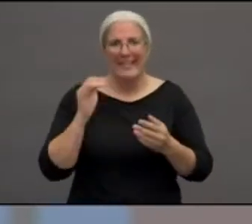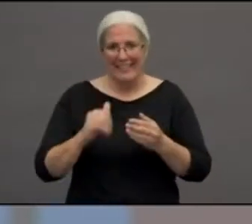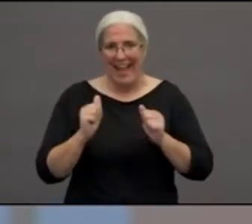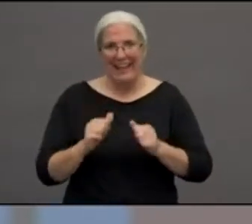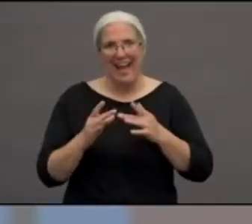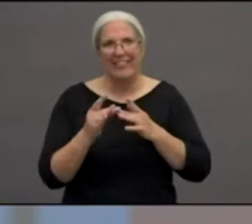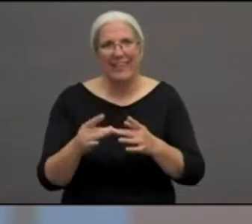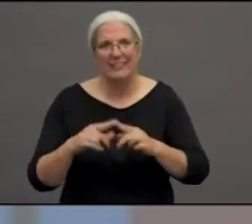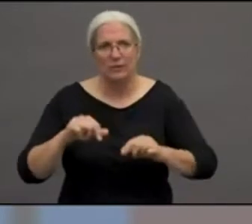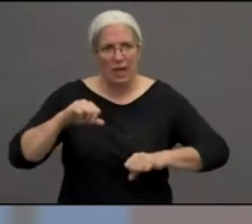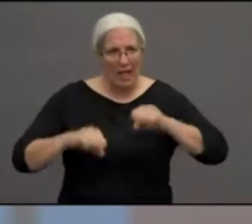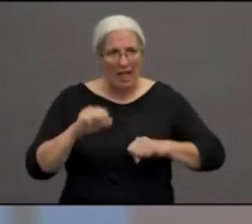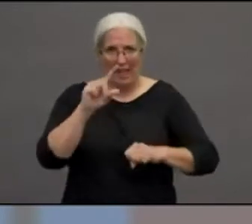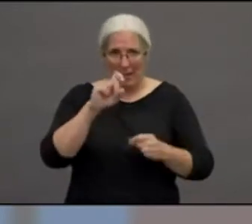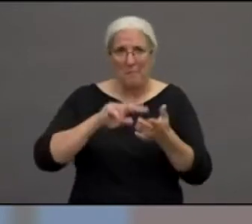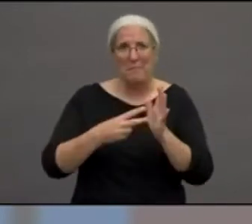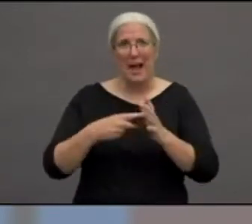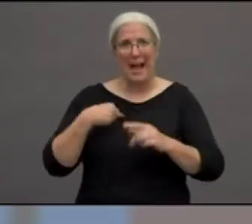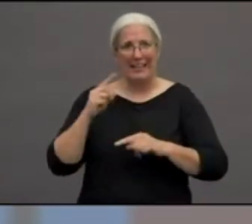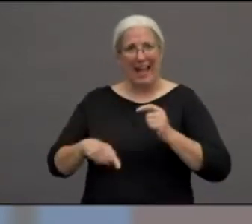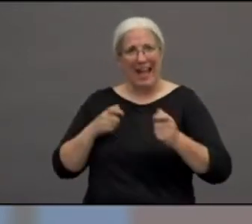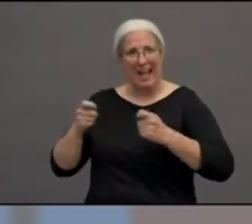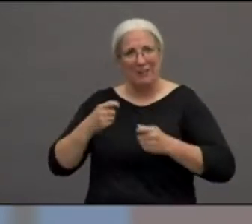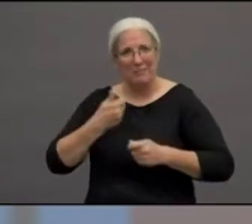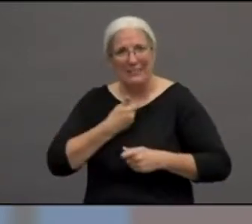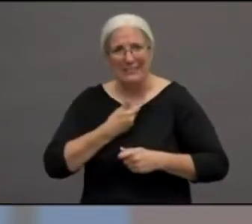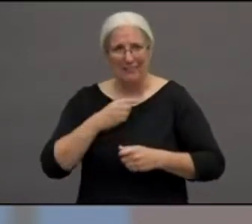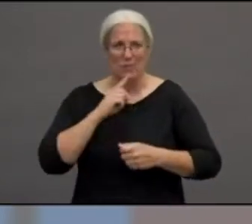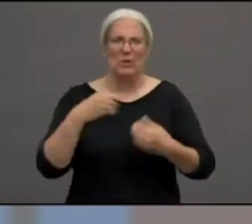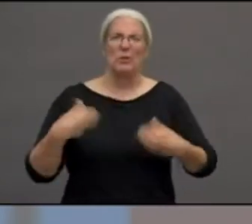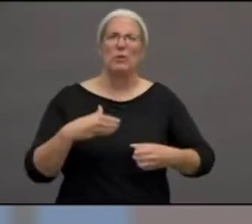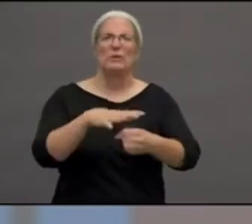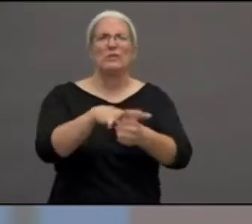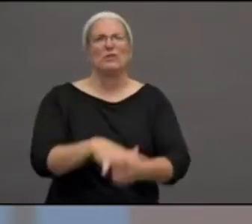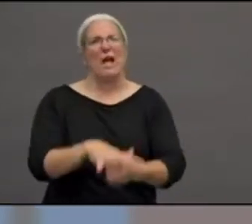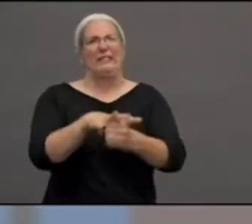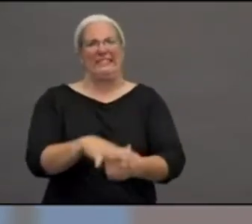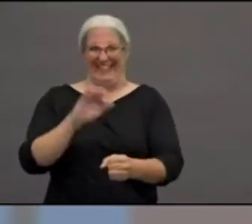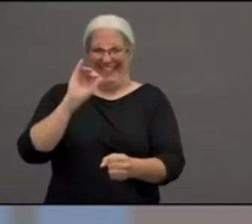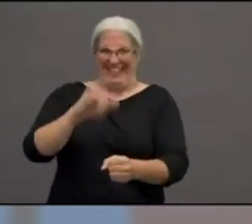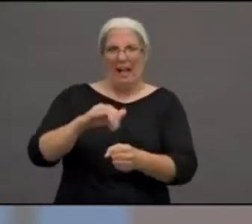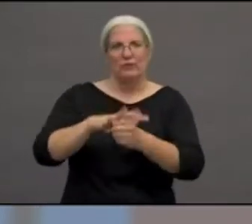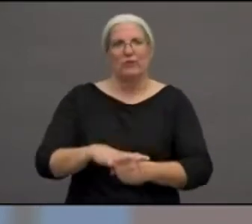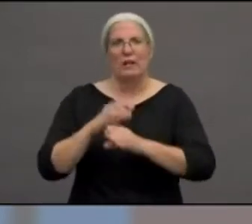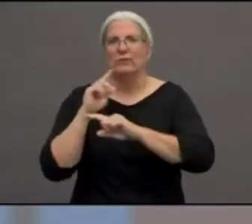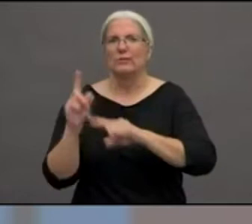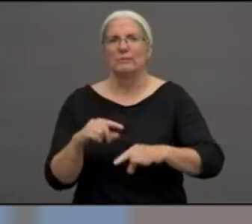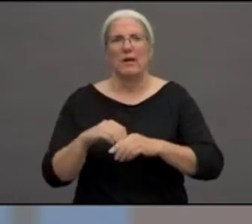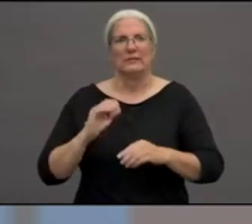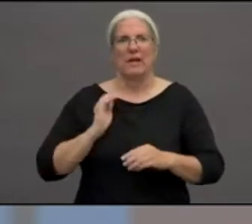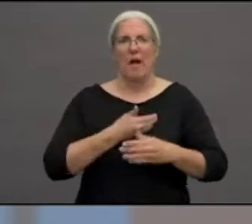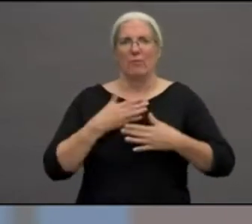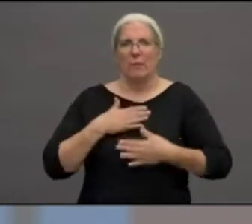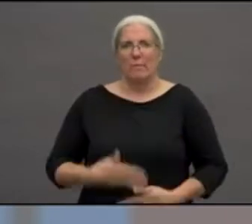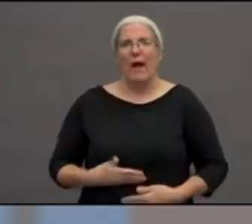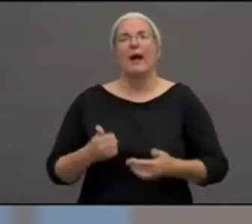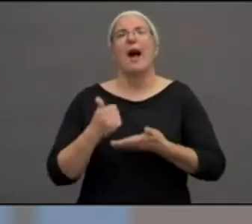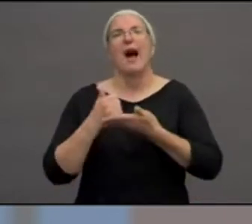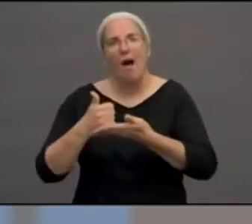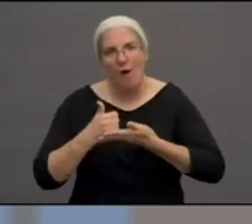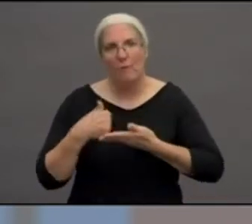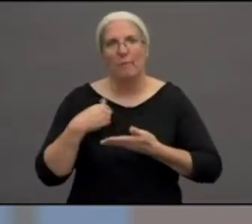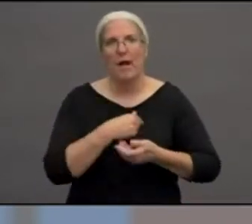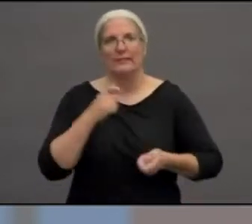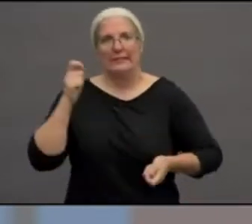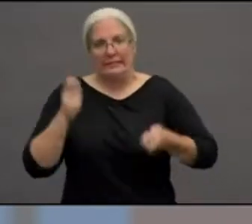control. Stress is, there's stress responses in the body that help us adapt and cope, and sometimes